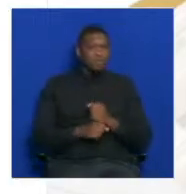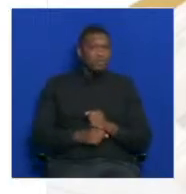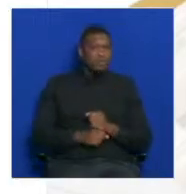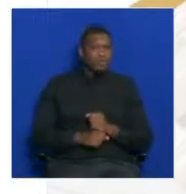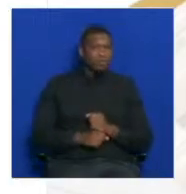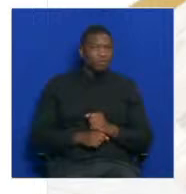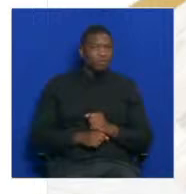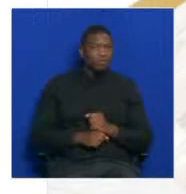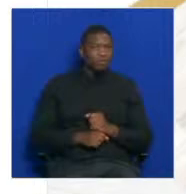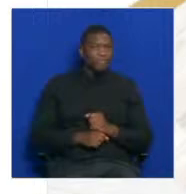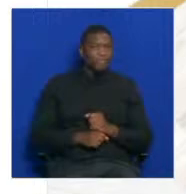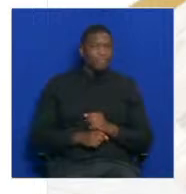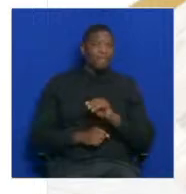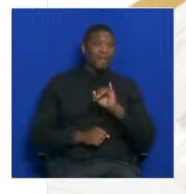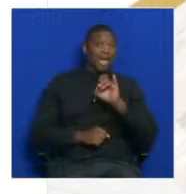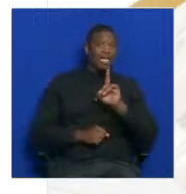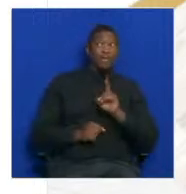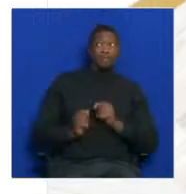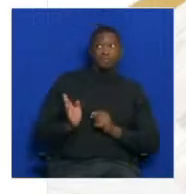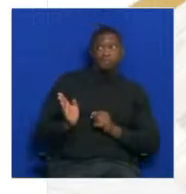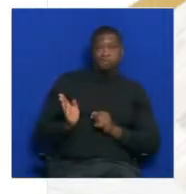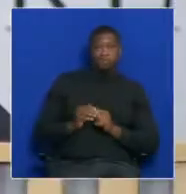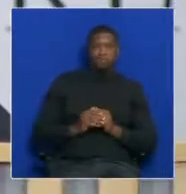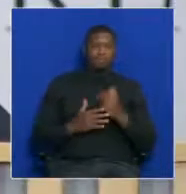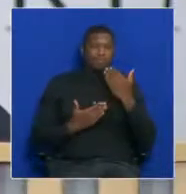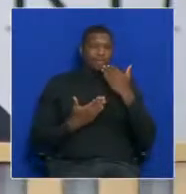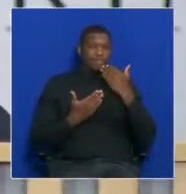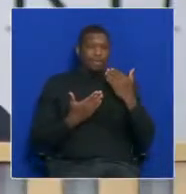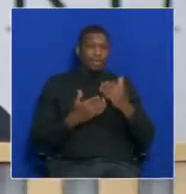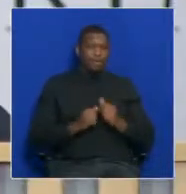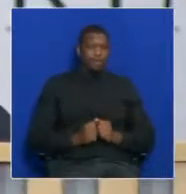The ID. Thank you.